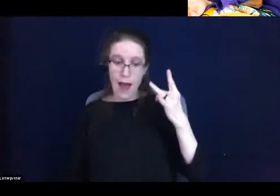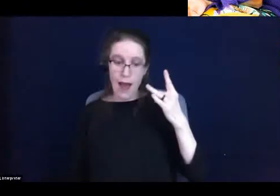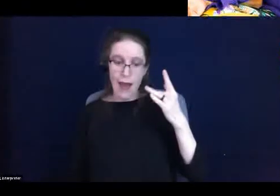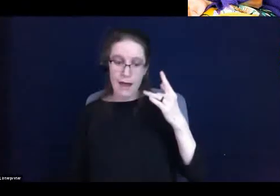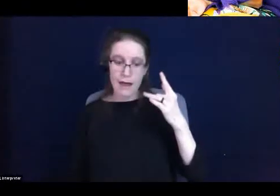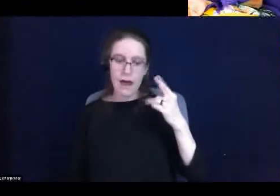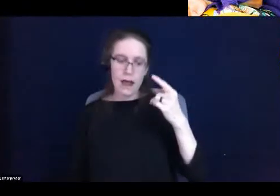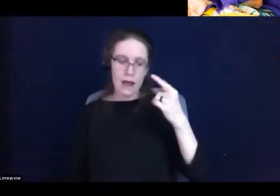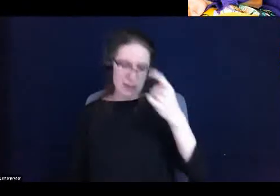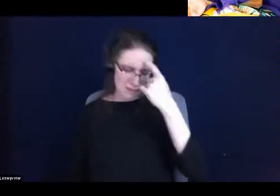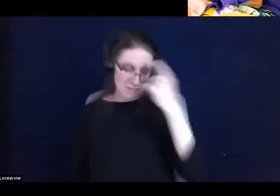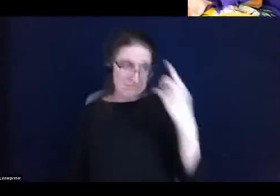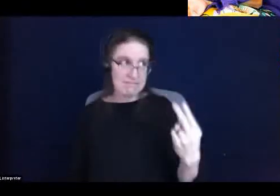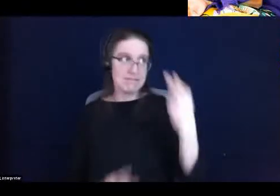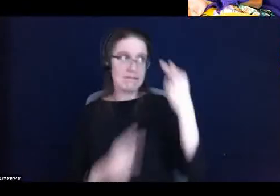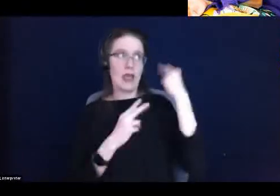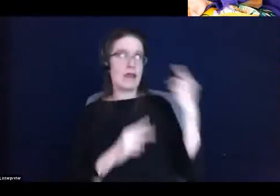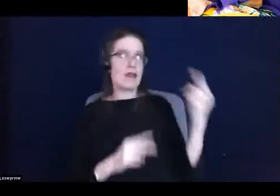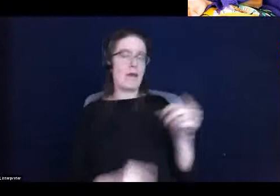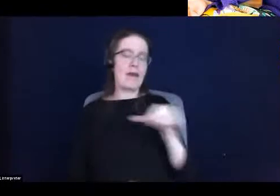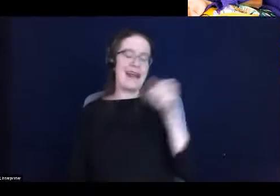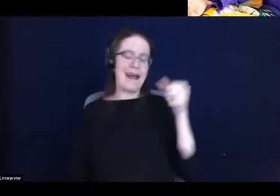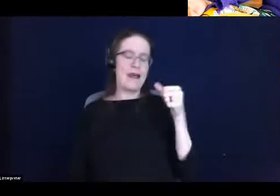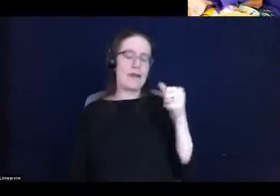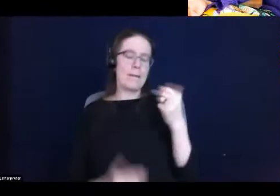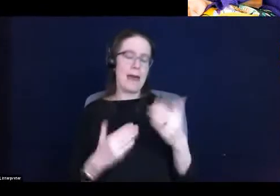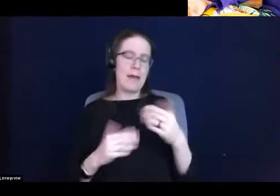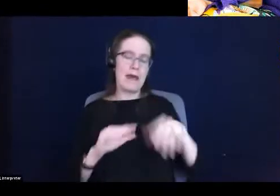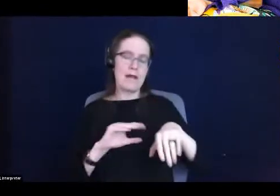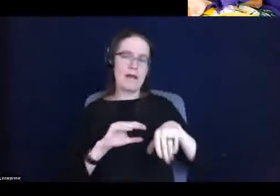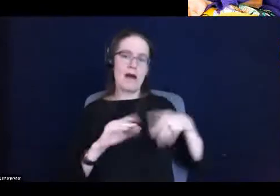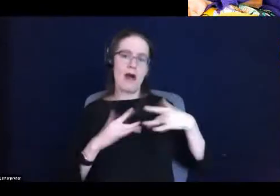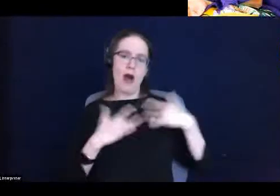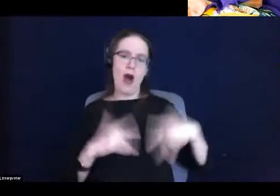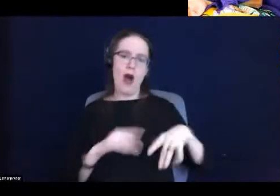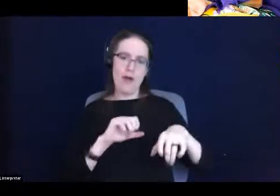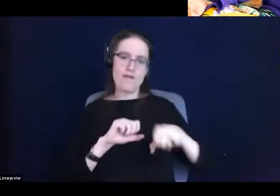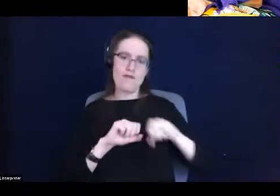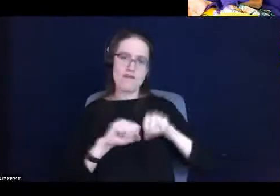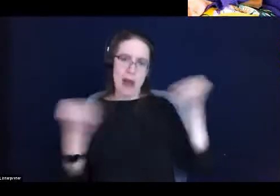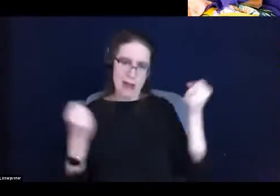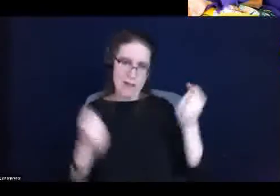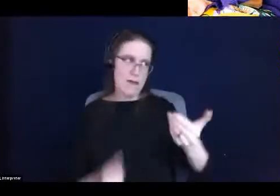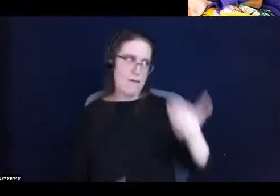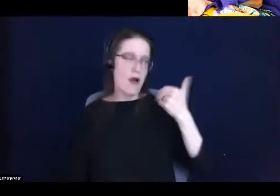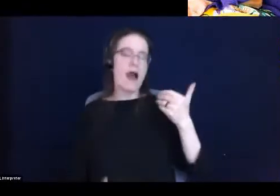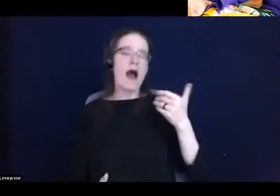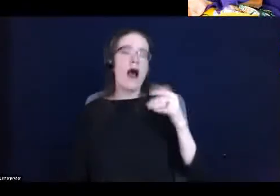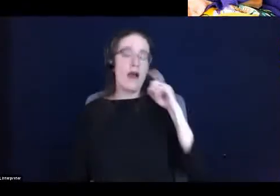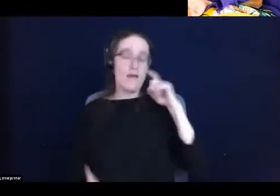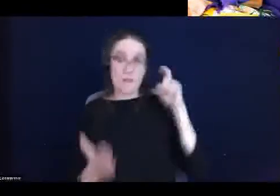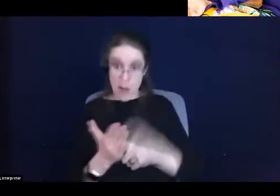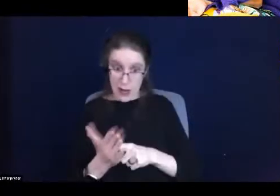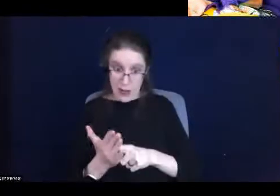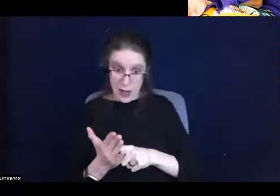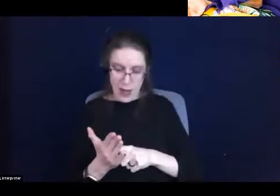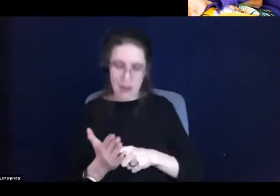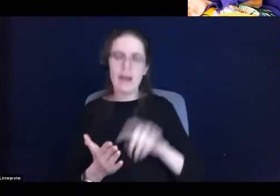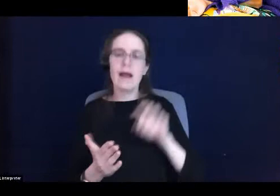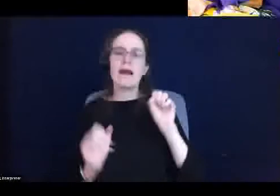ago. This realization allows me to separate my gut feeling from the new person and understand where it's coming